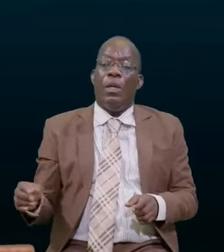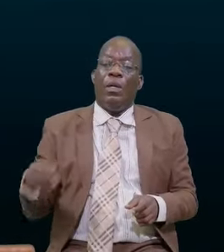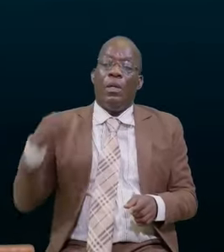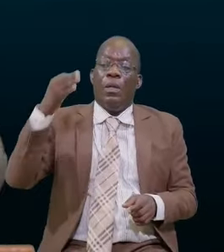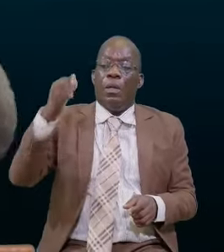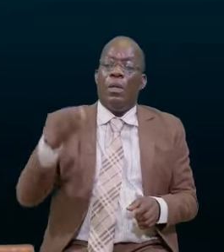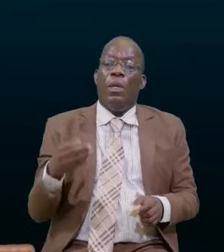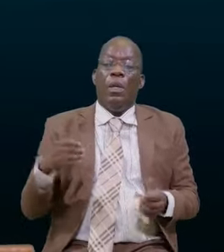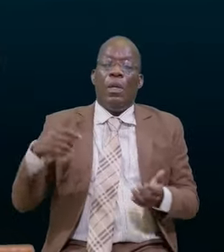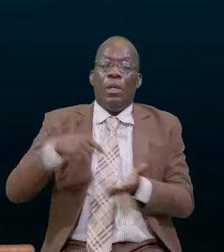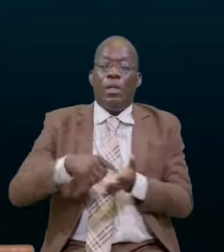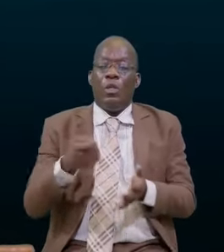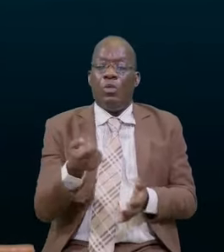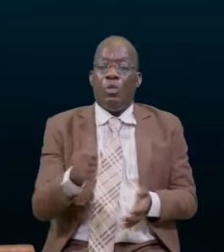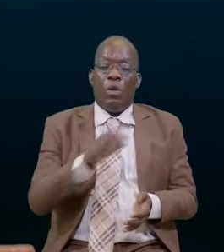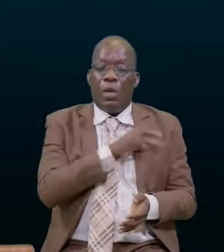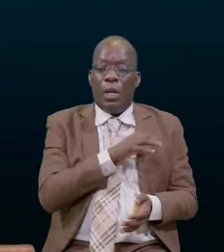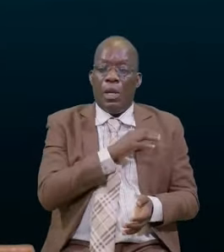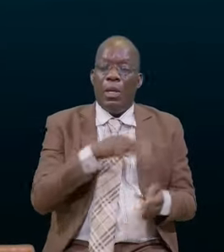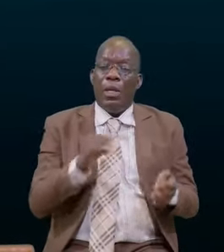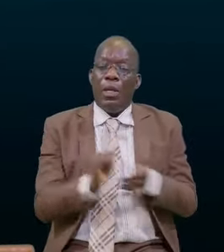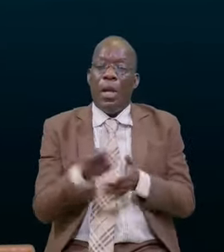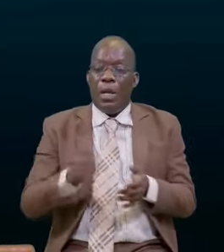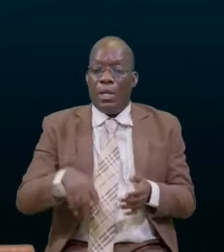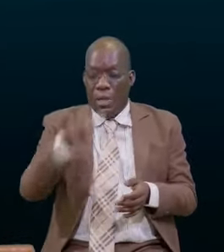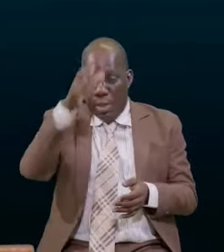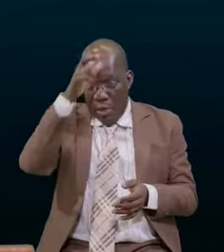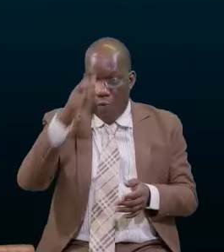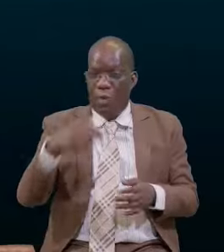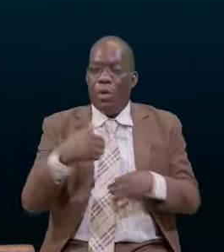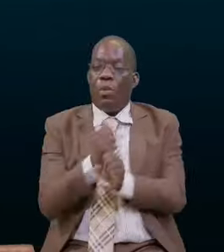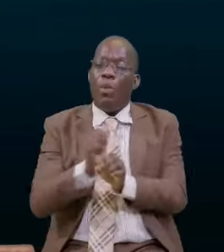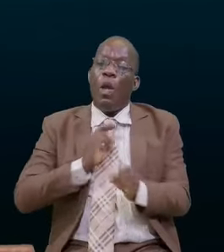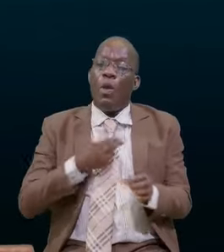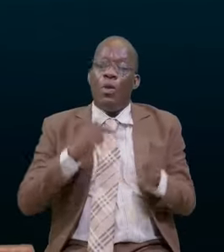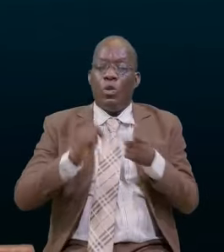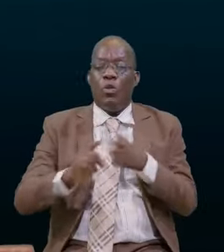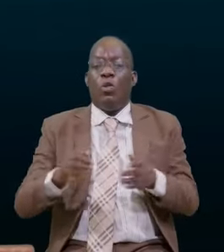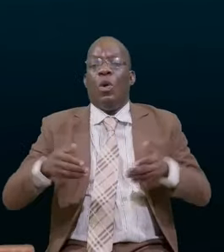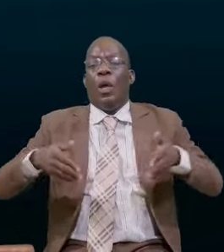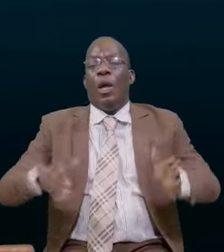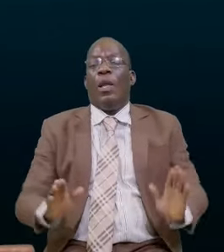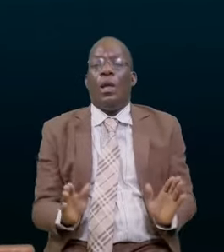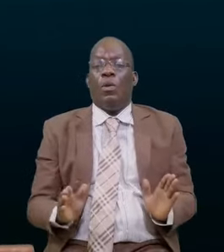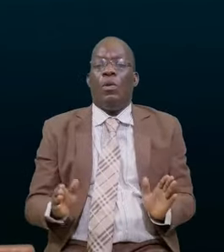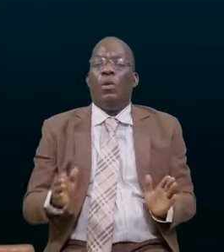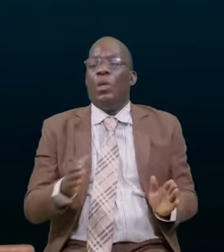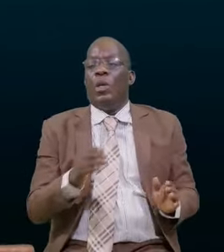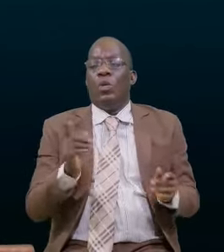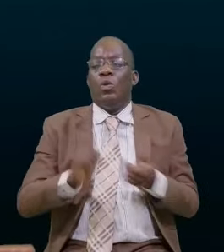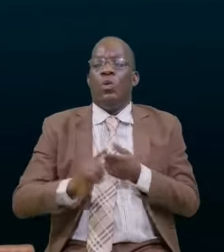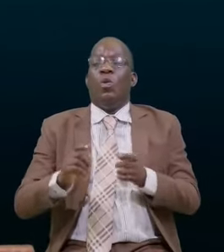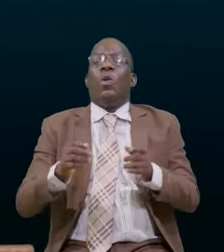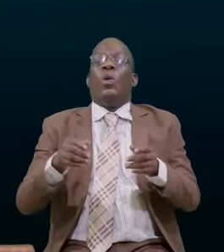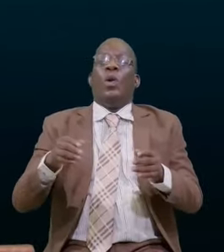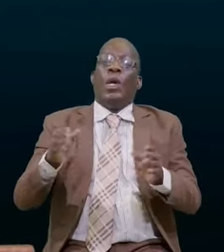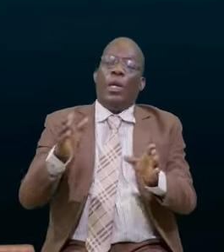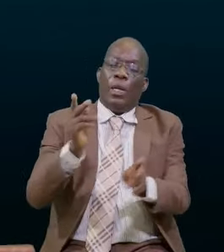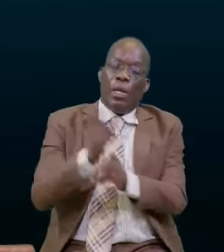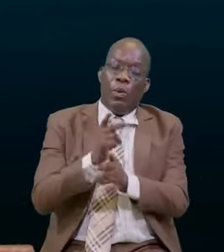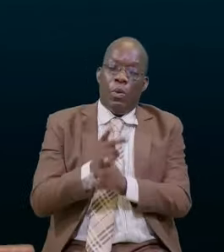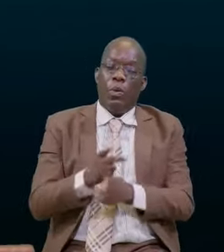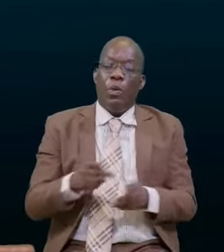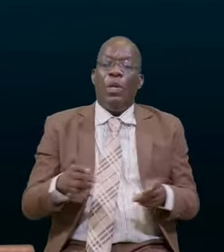behaviors that the devil is making us to pamper to overlook and is hindering us from being able to make progress to the